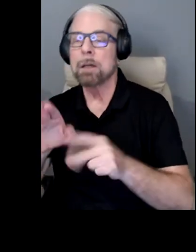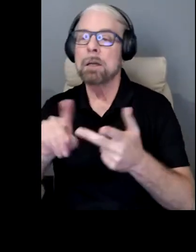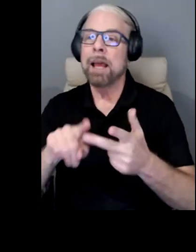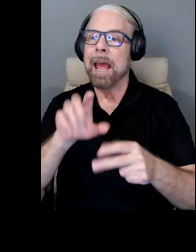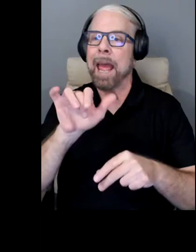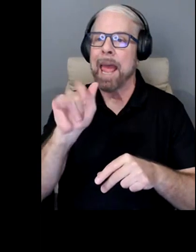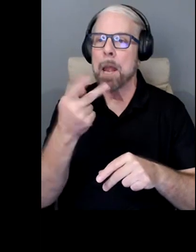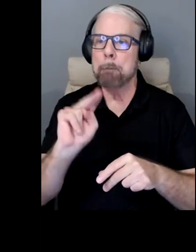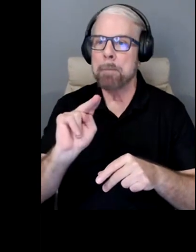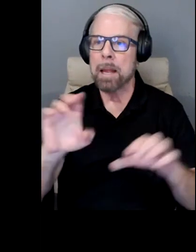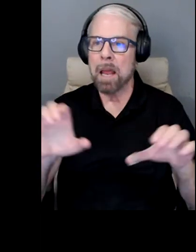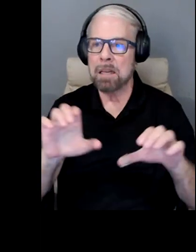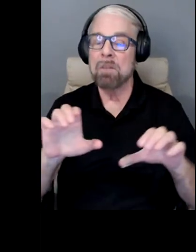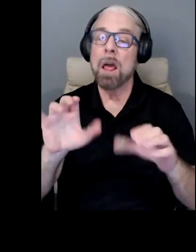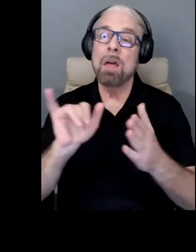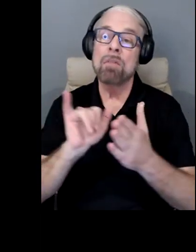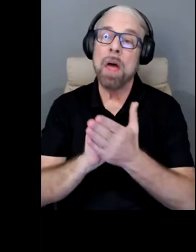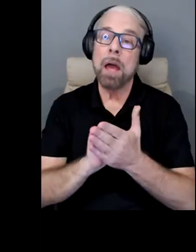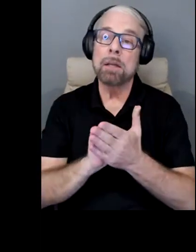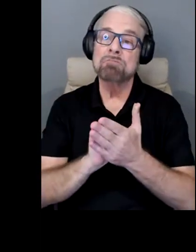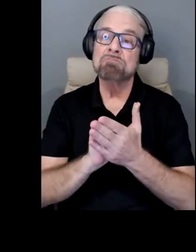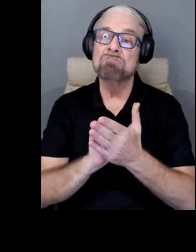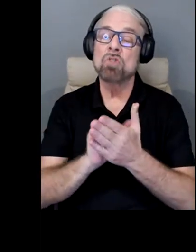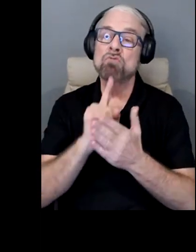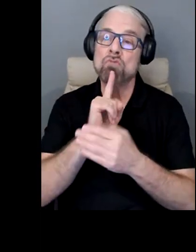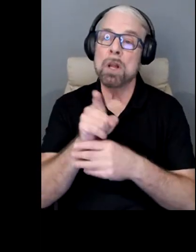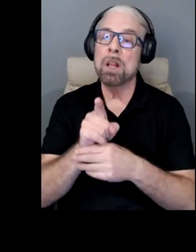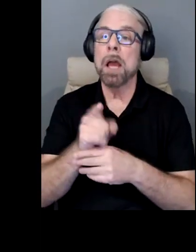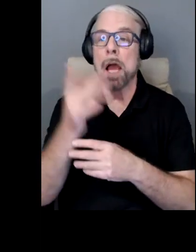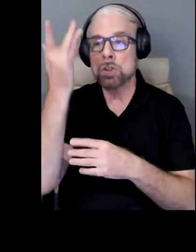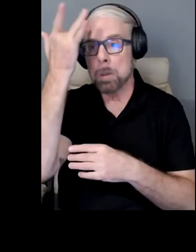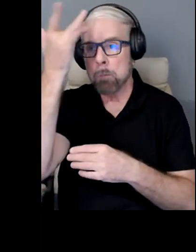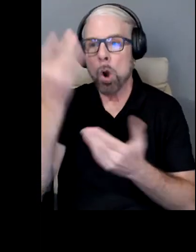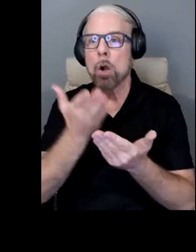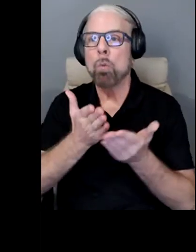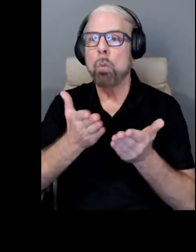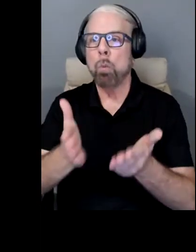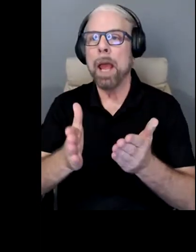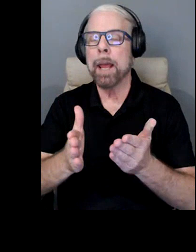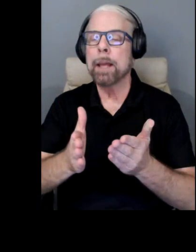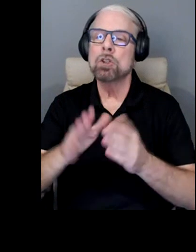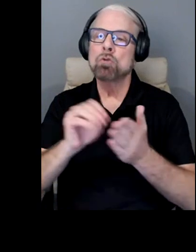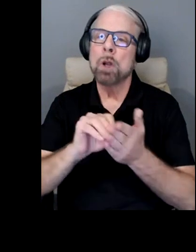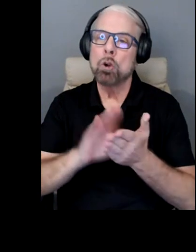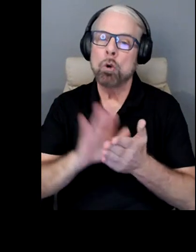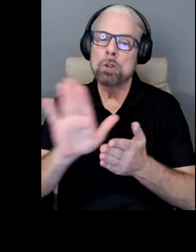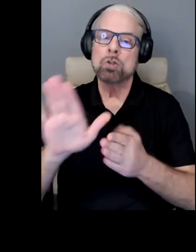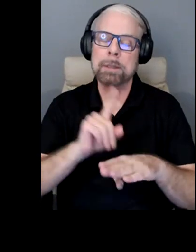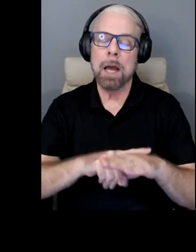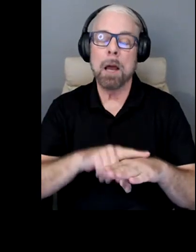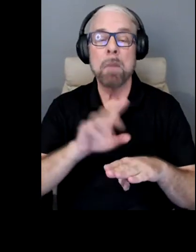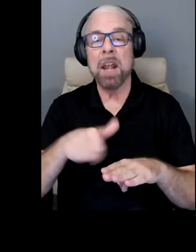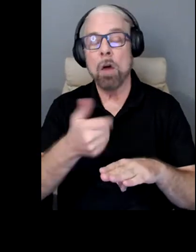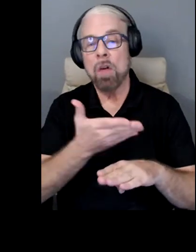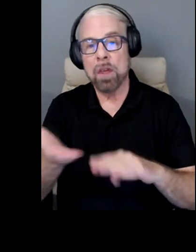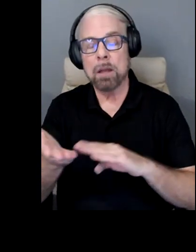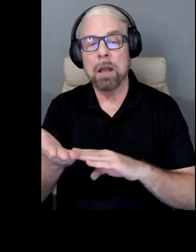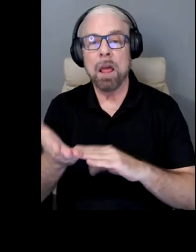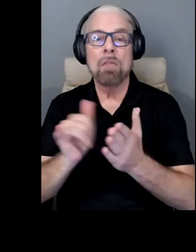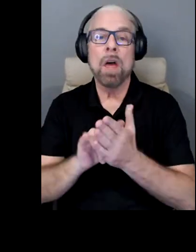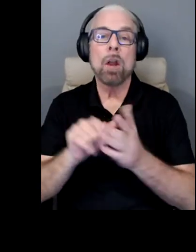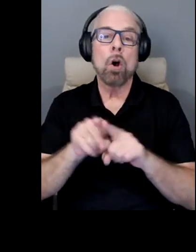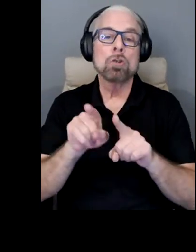so that would be a wise way to be able to record your time. Another great thing about that resource is that it